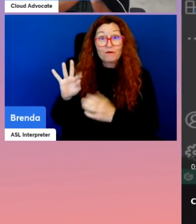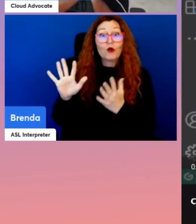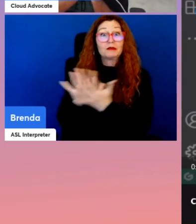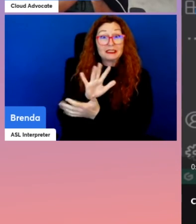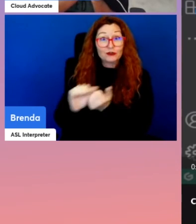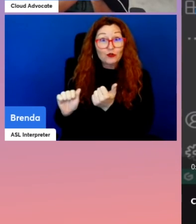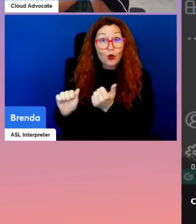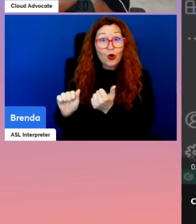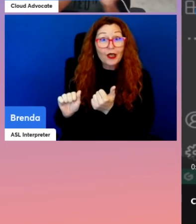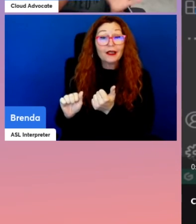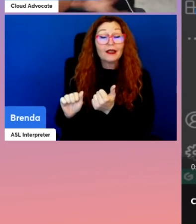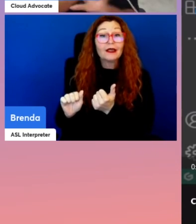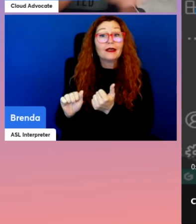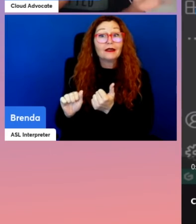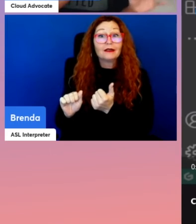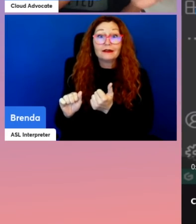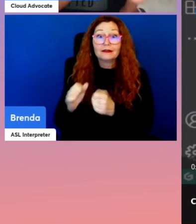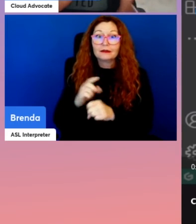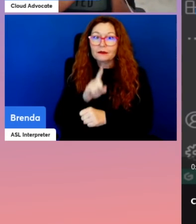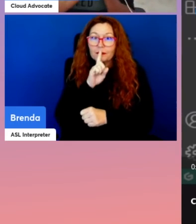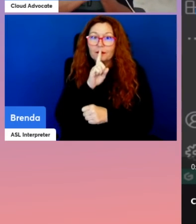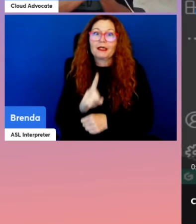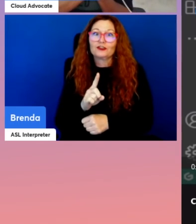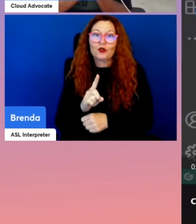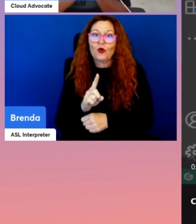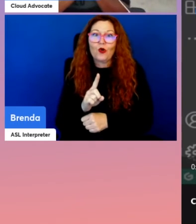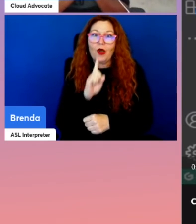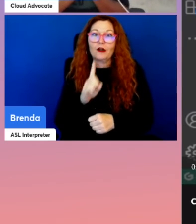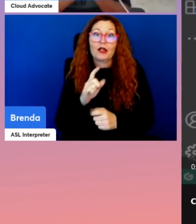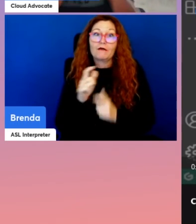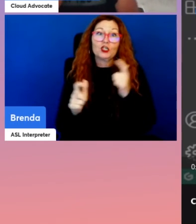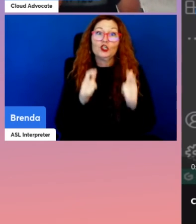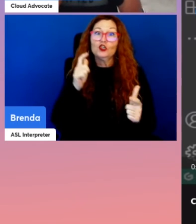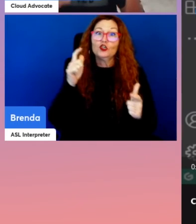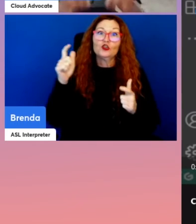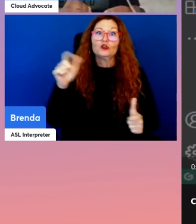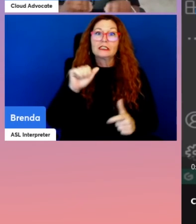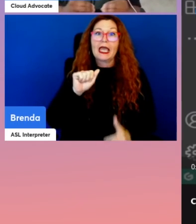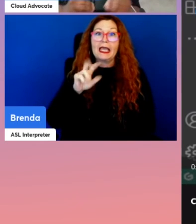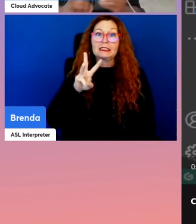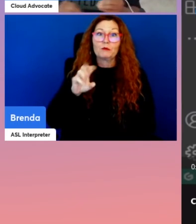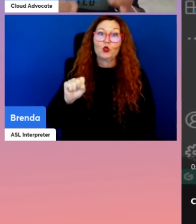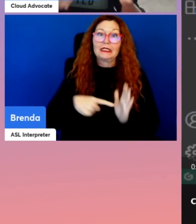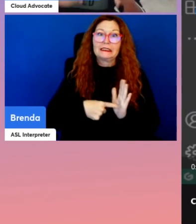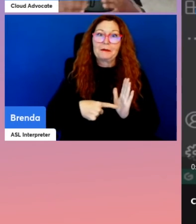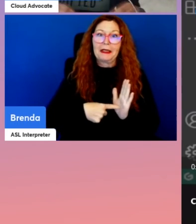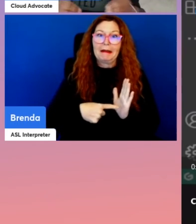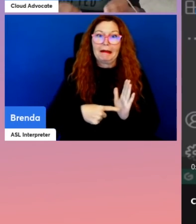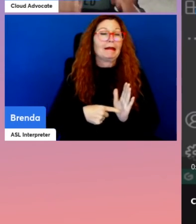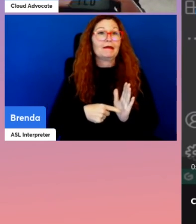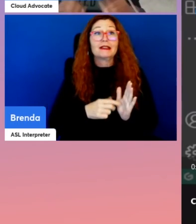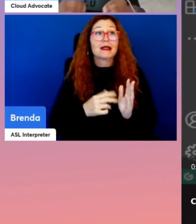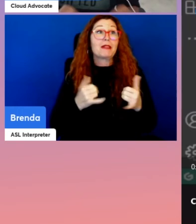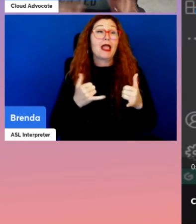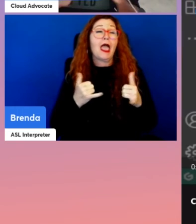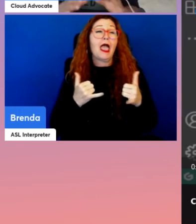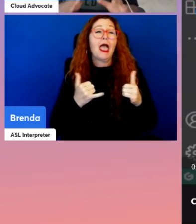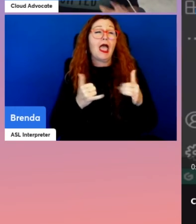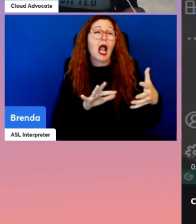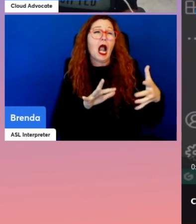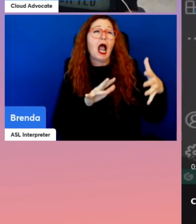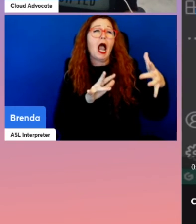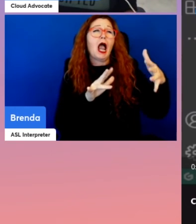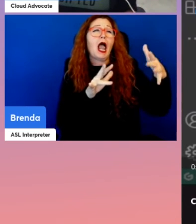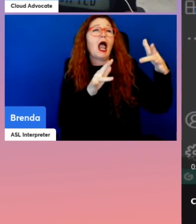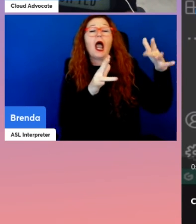don't rack up a insane AWS bill. I could just tear down my stuff when I'm done playing and practicing and